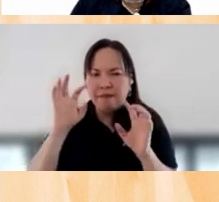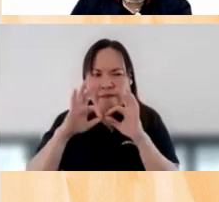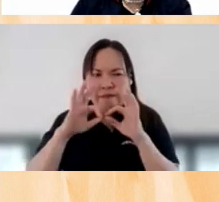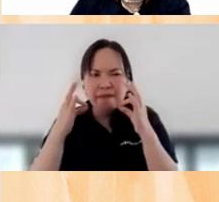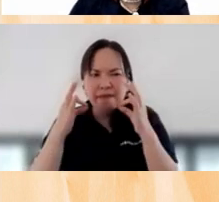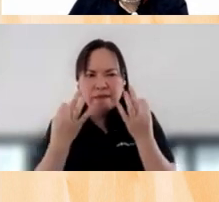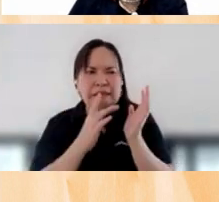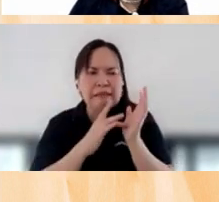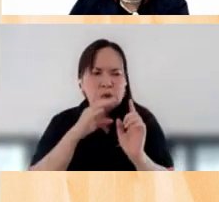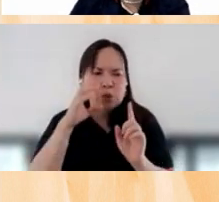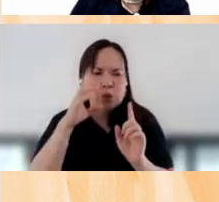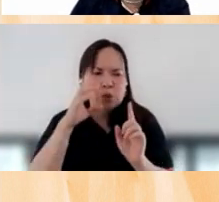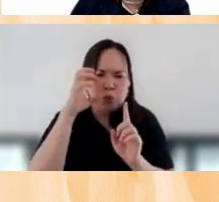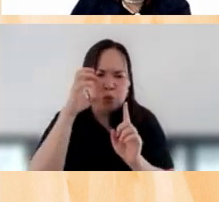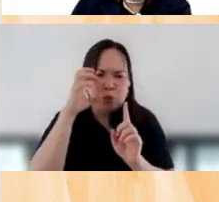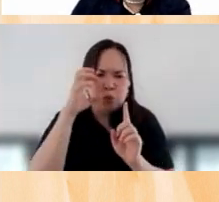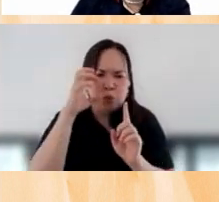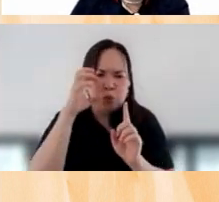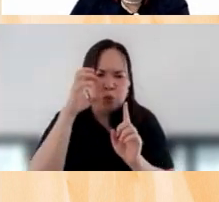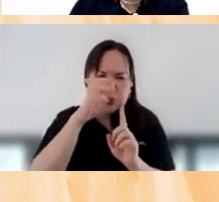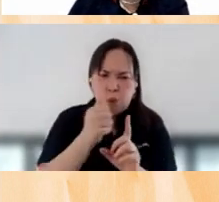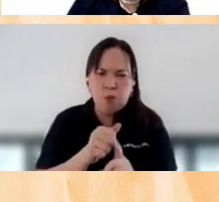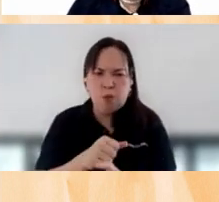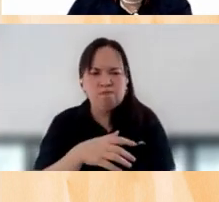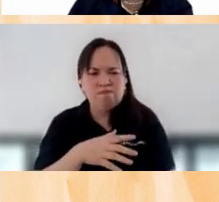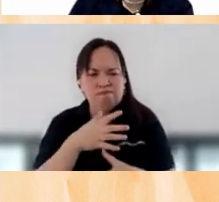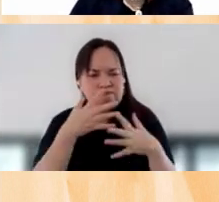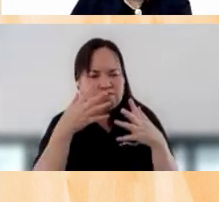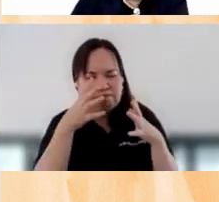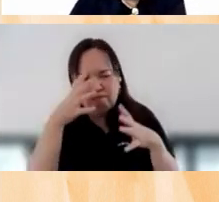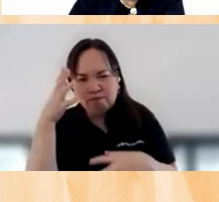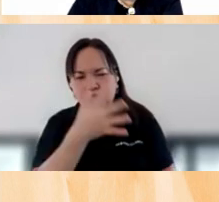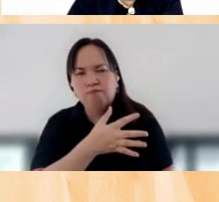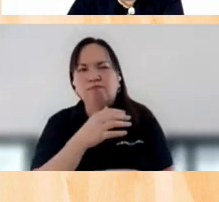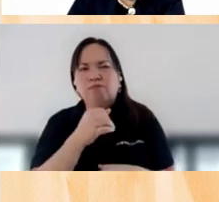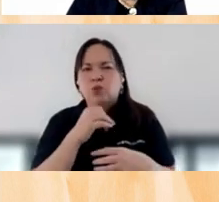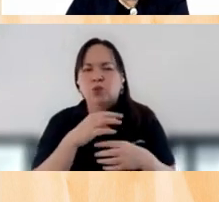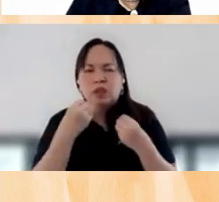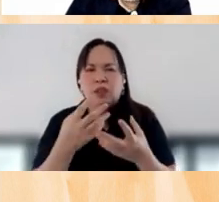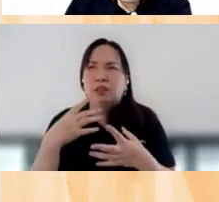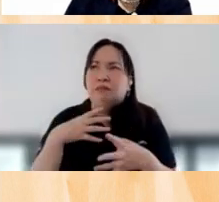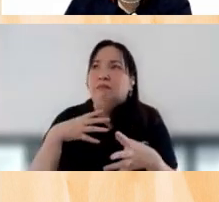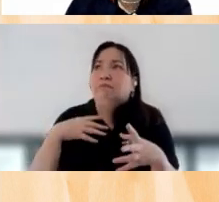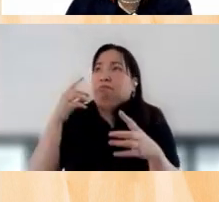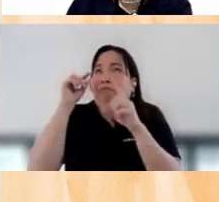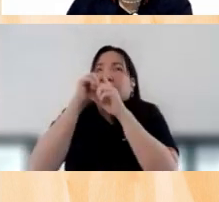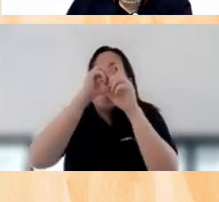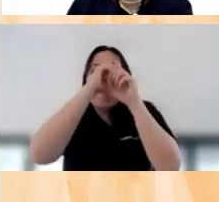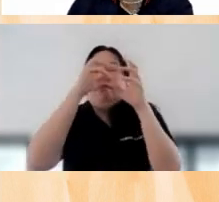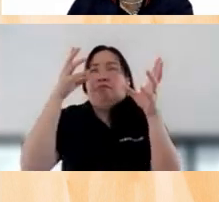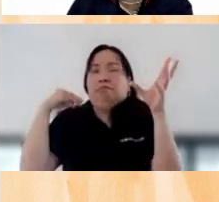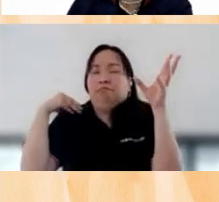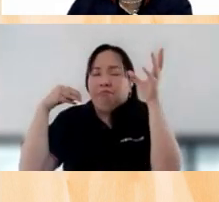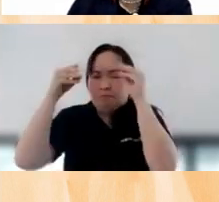for development of early mental health problems. In contrast, when a child is in a relationship that